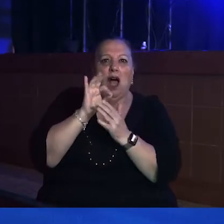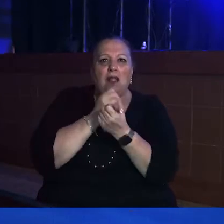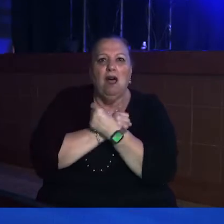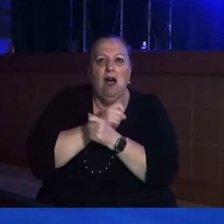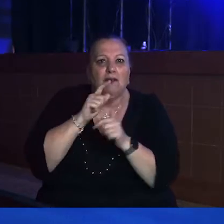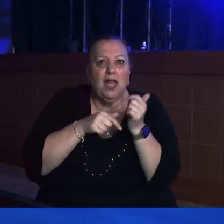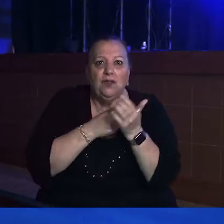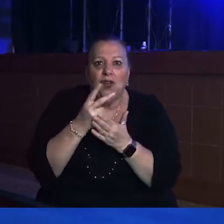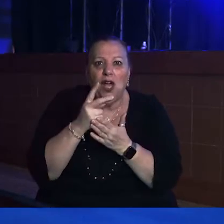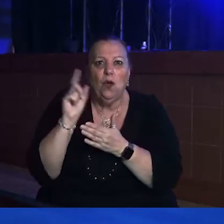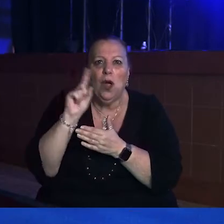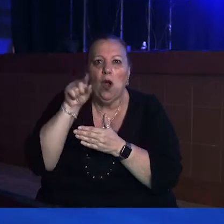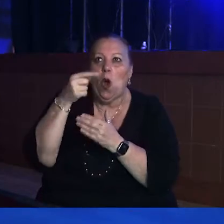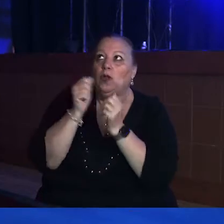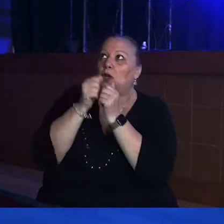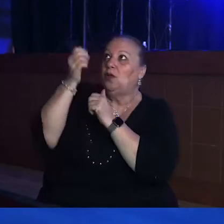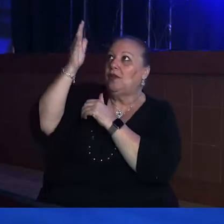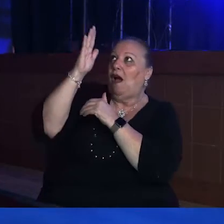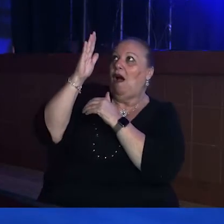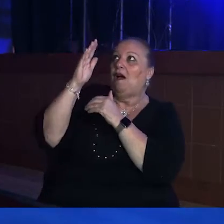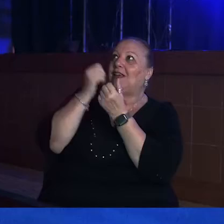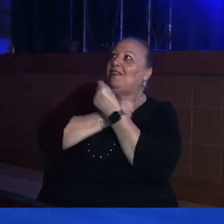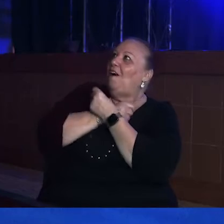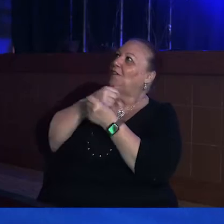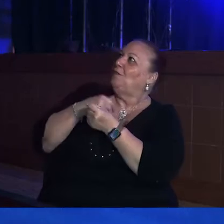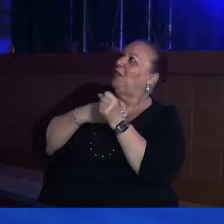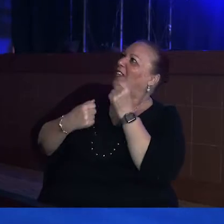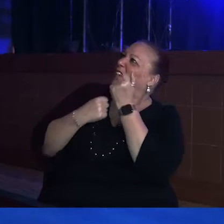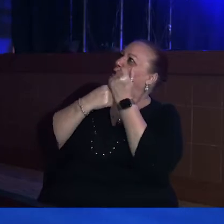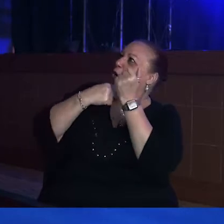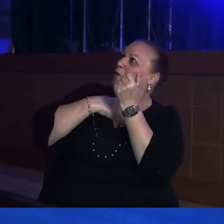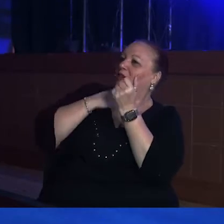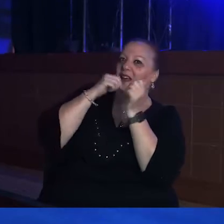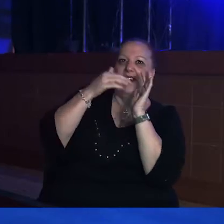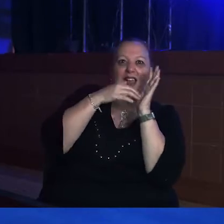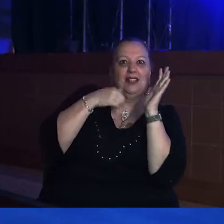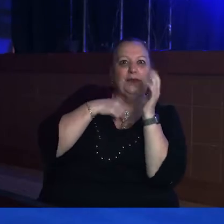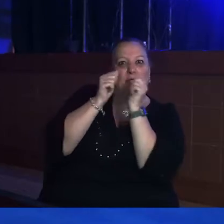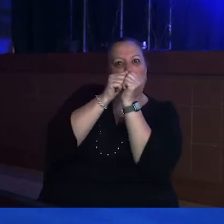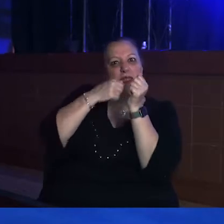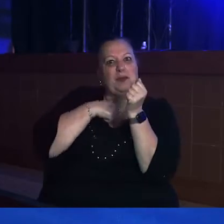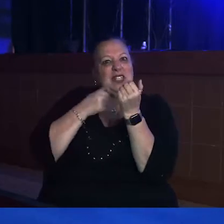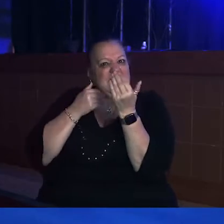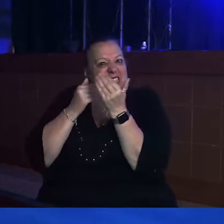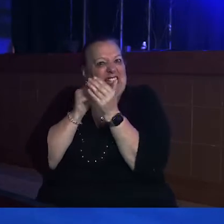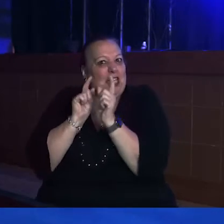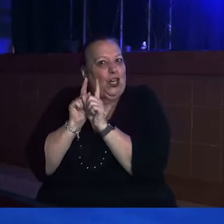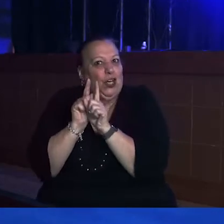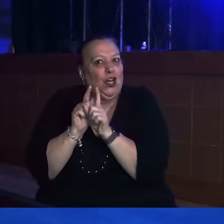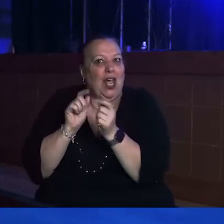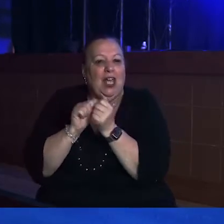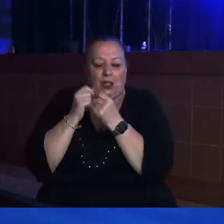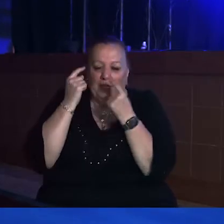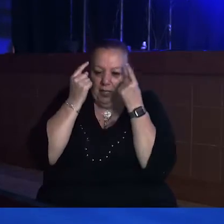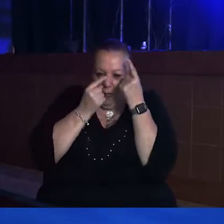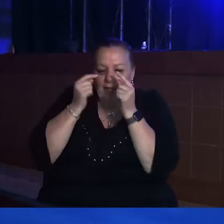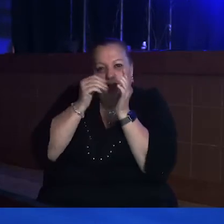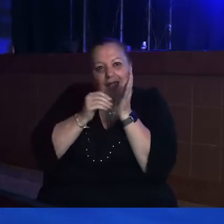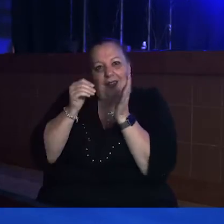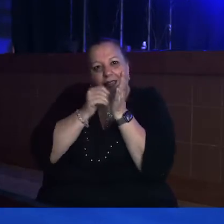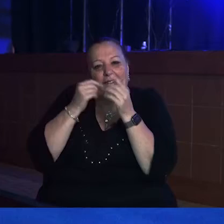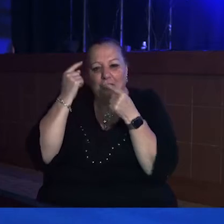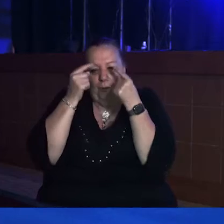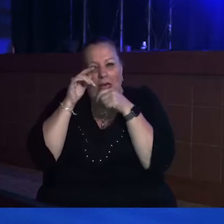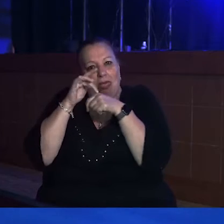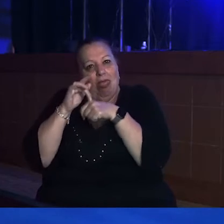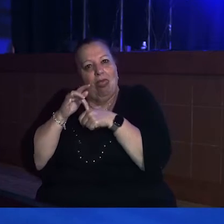He's for me. He's not against me. He's with me. He's near. And you just turn that over and over and over in your mind, and you turn that and